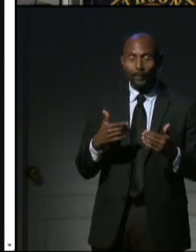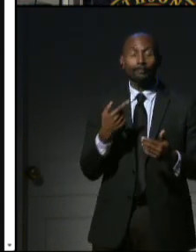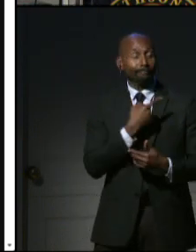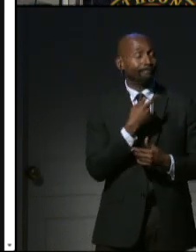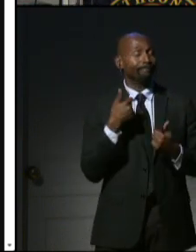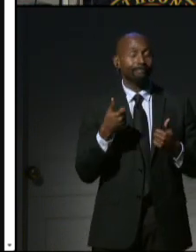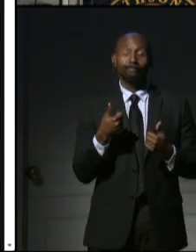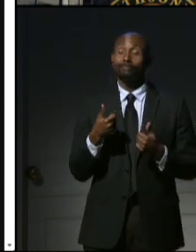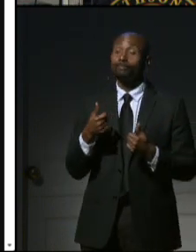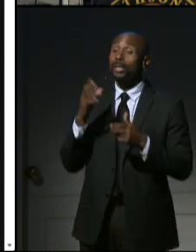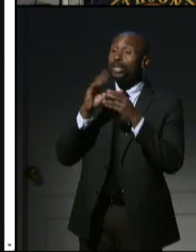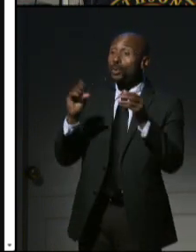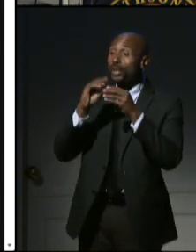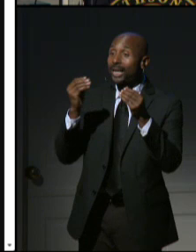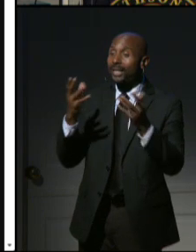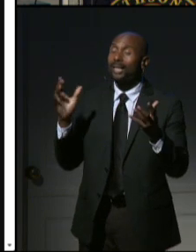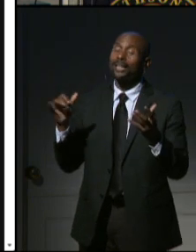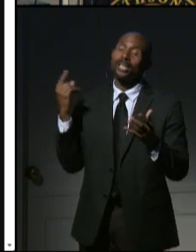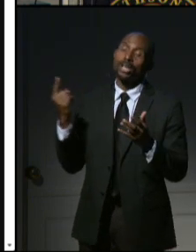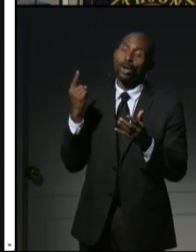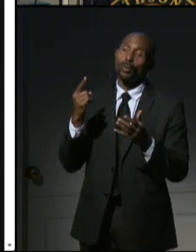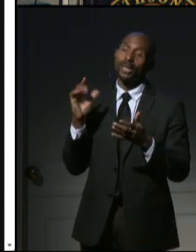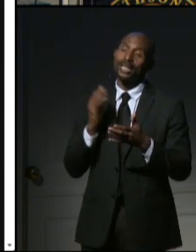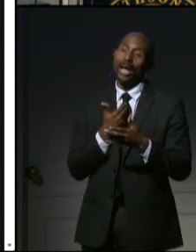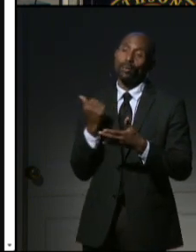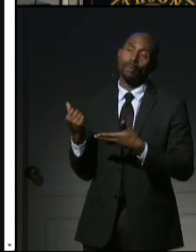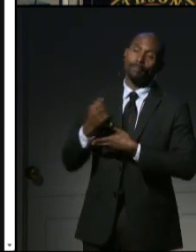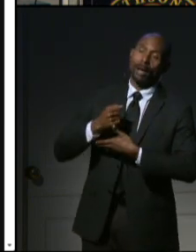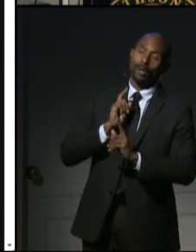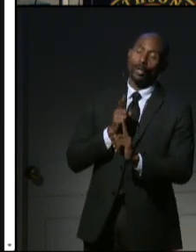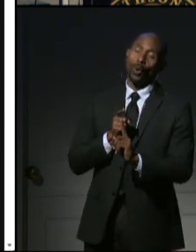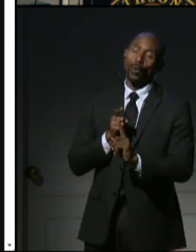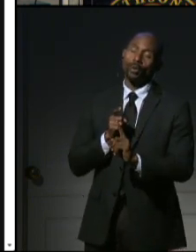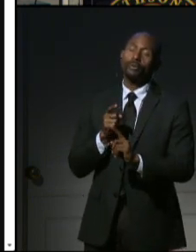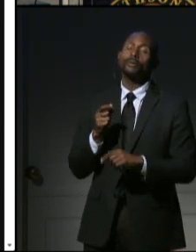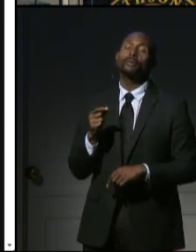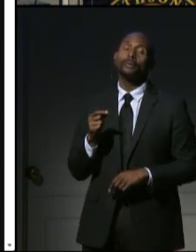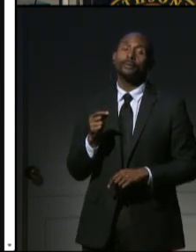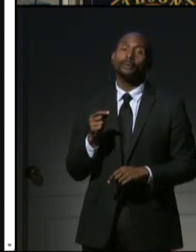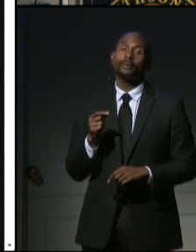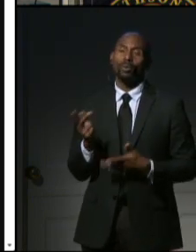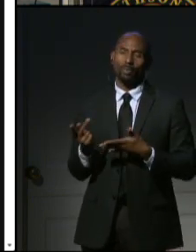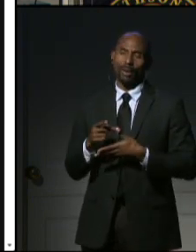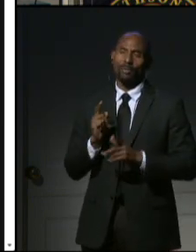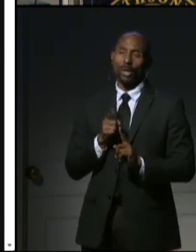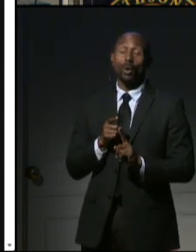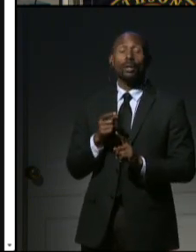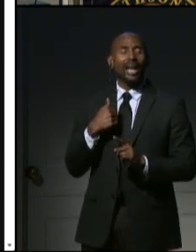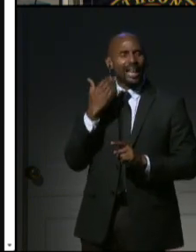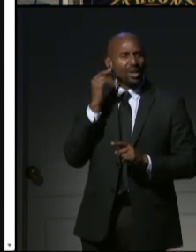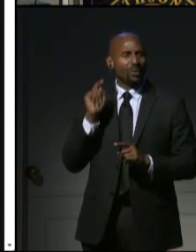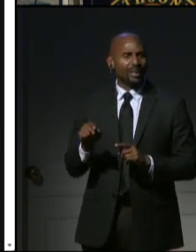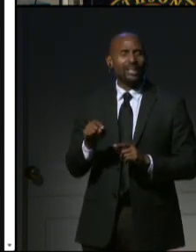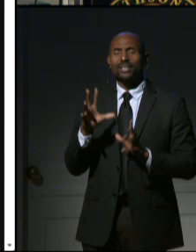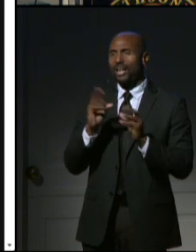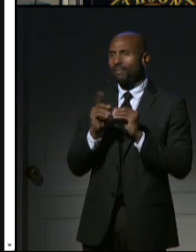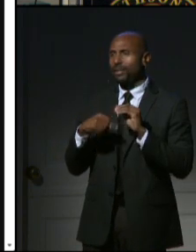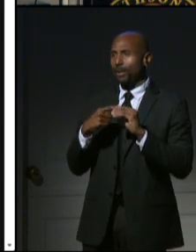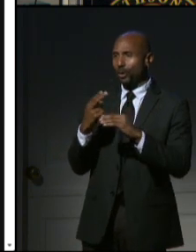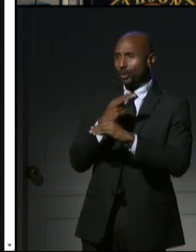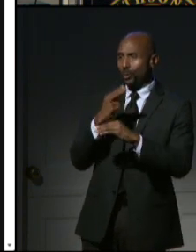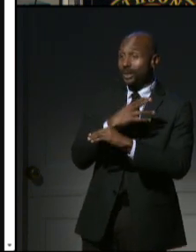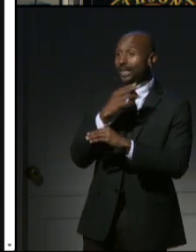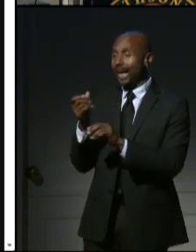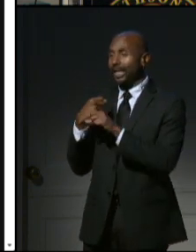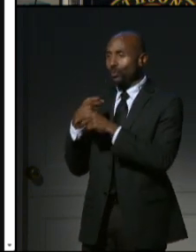Basically for us, storytelling is always the primary goal. But we can, I know this conference is about using and creating digital